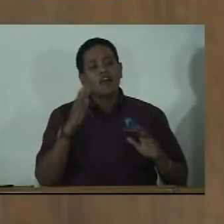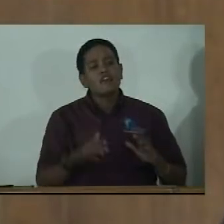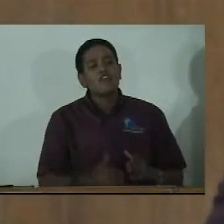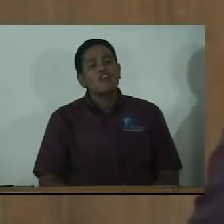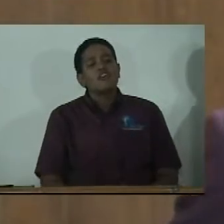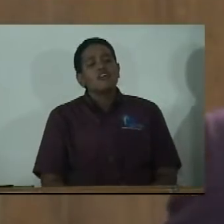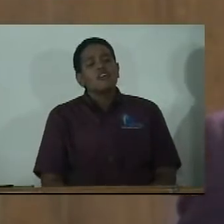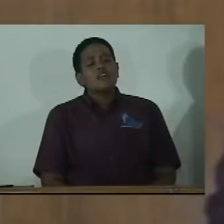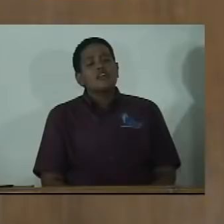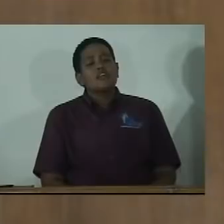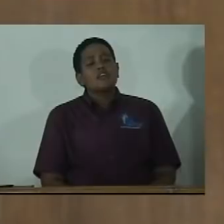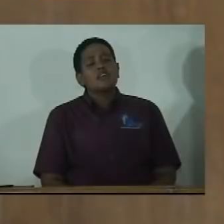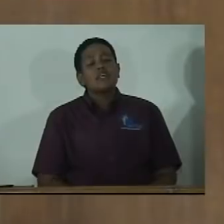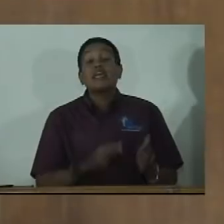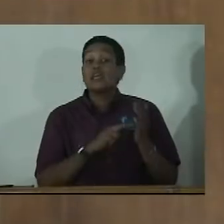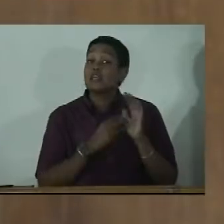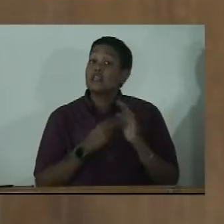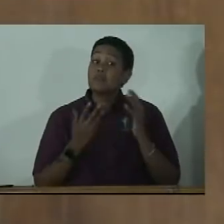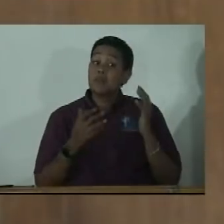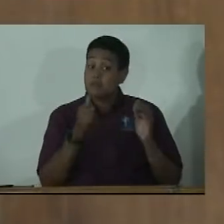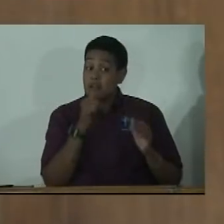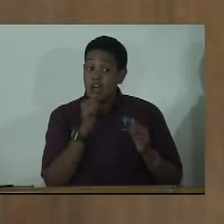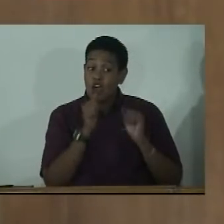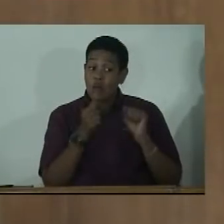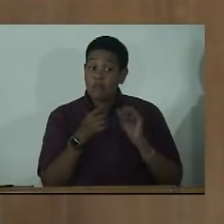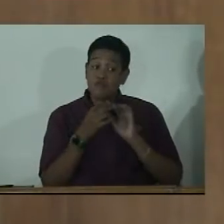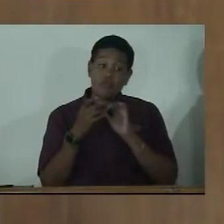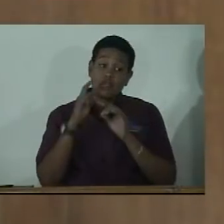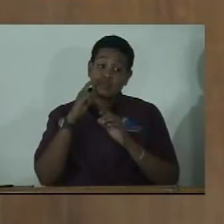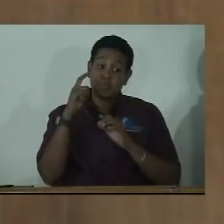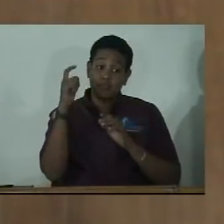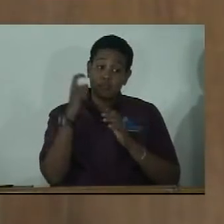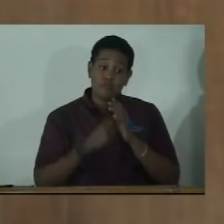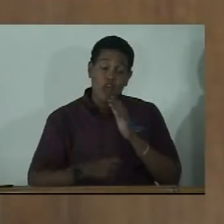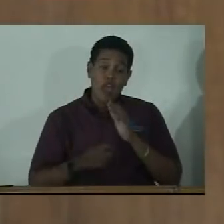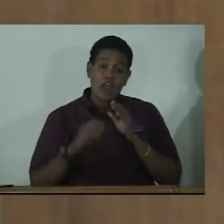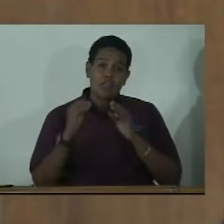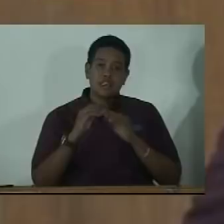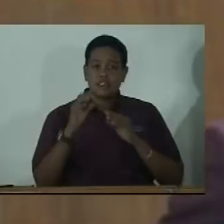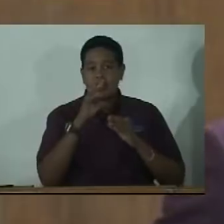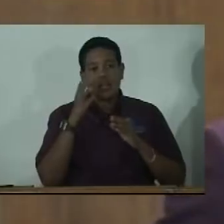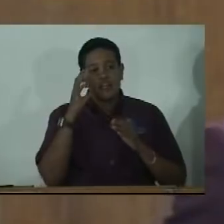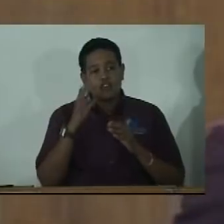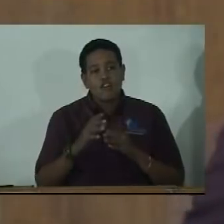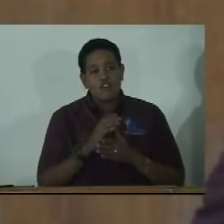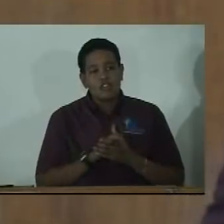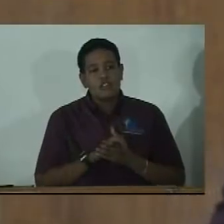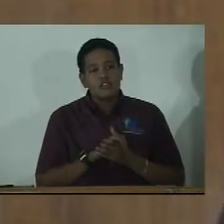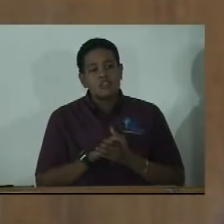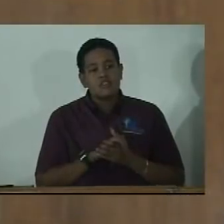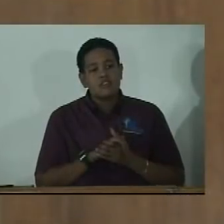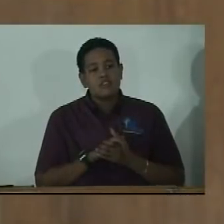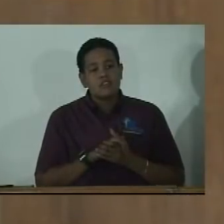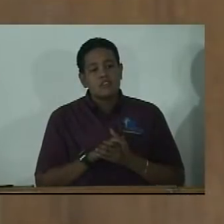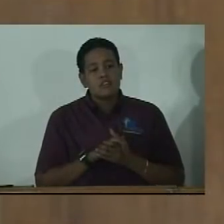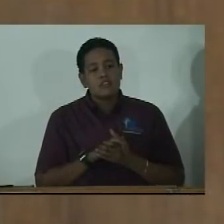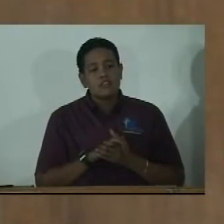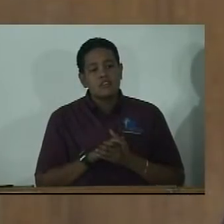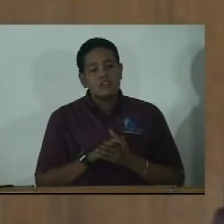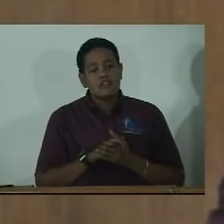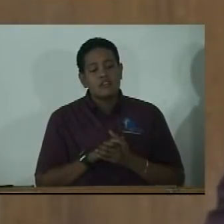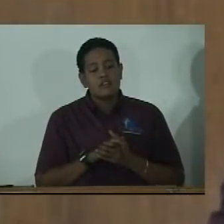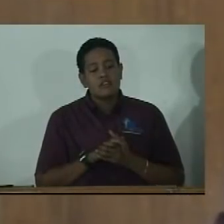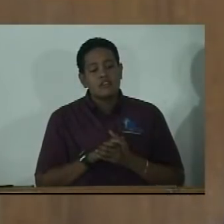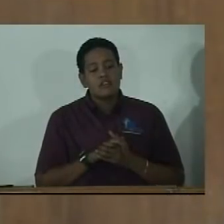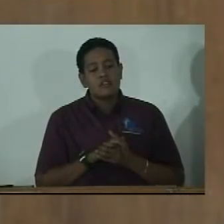Indeed, we may not be able to compete very well on price in agriculture, but no, not from the